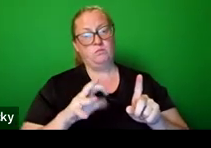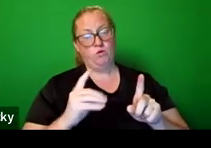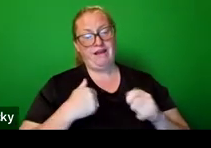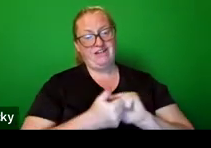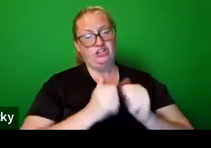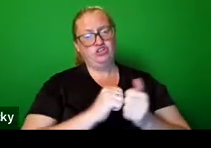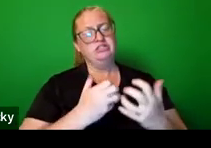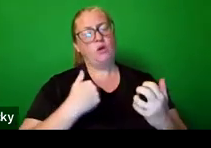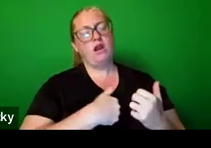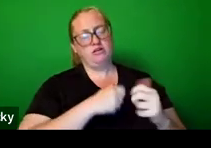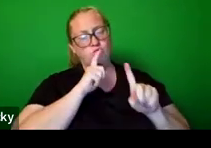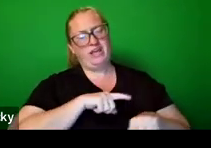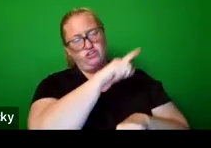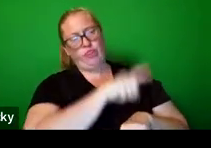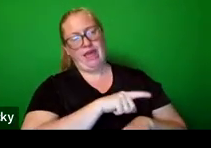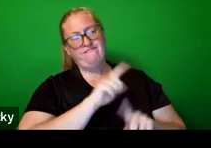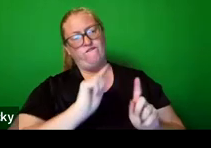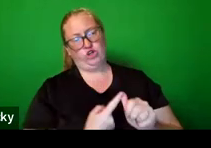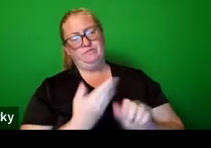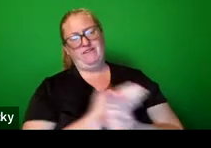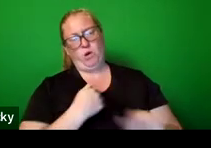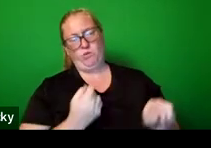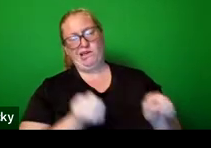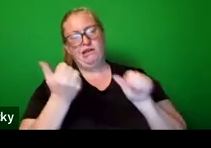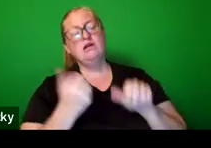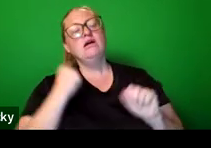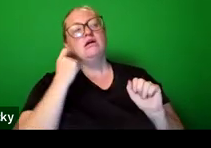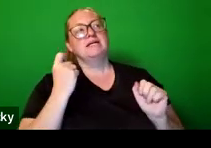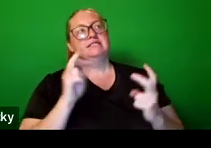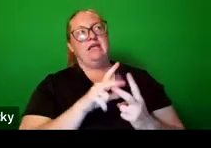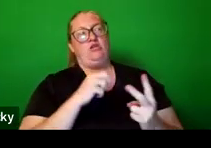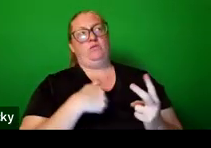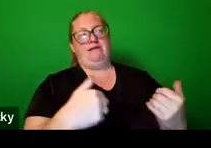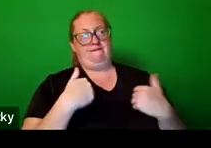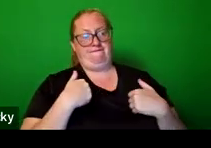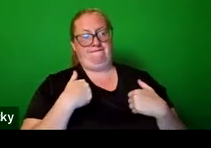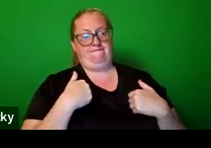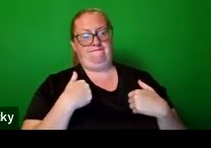able to answer those questions that, you know, either we have